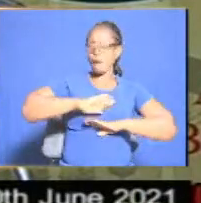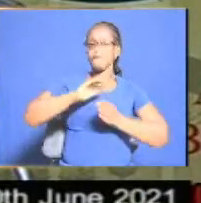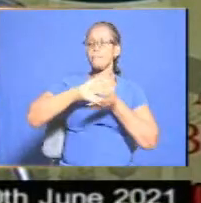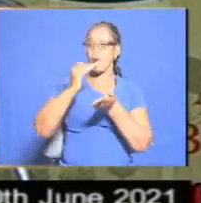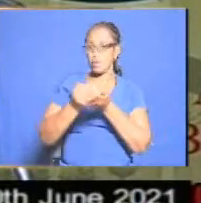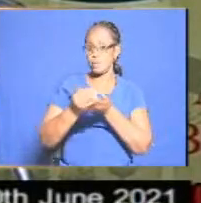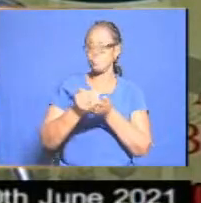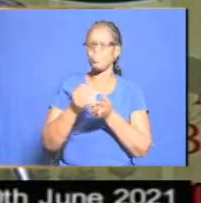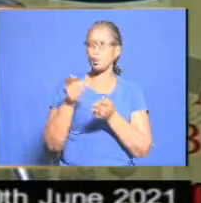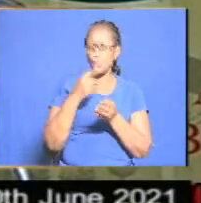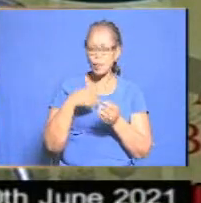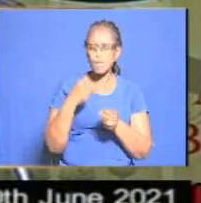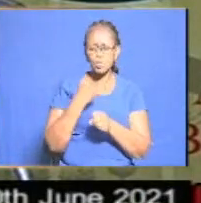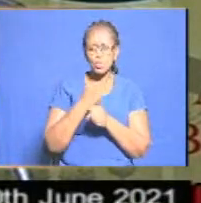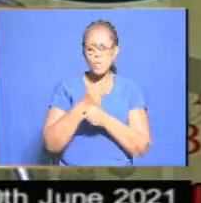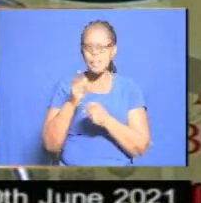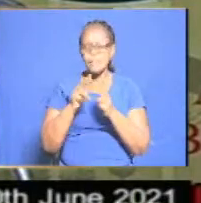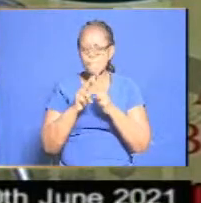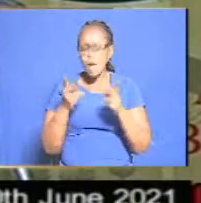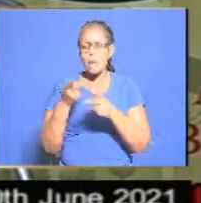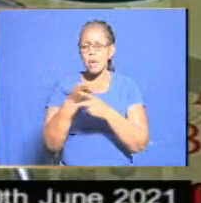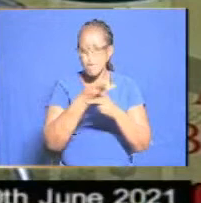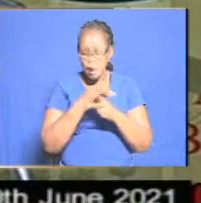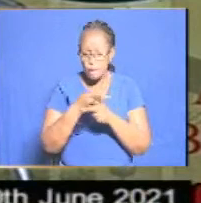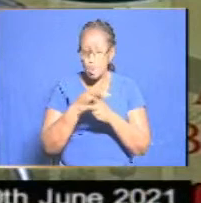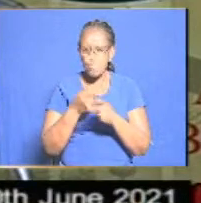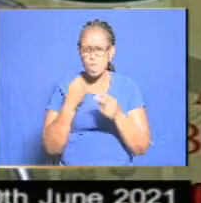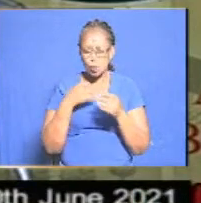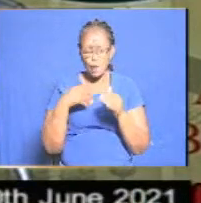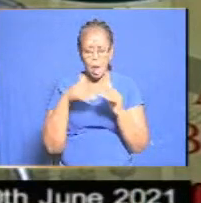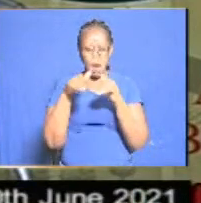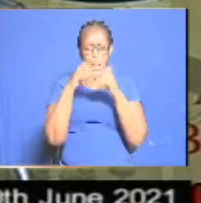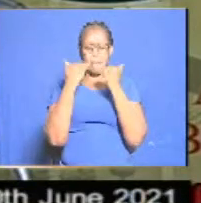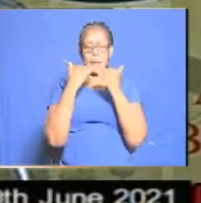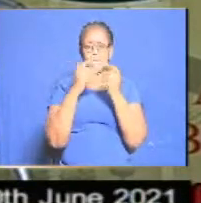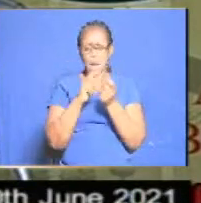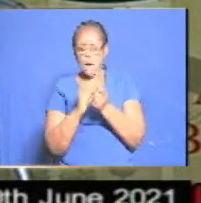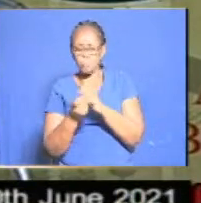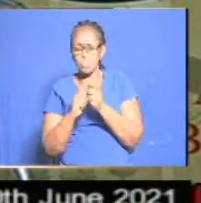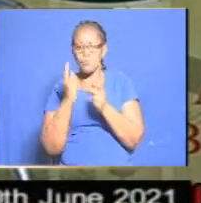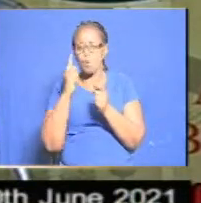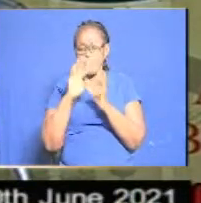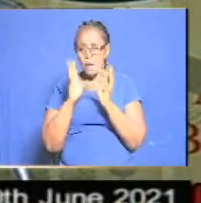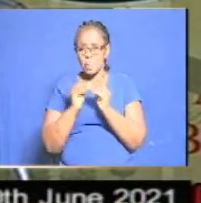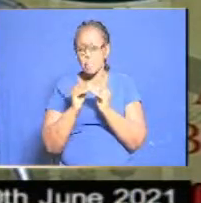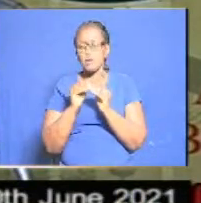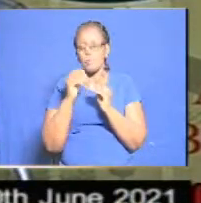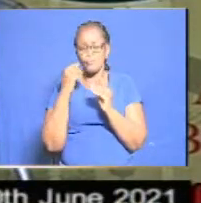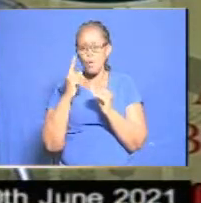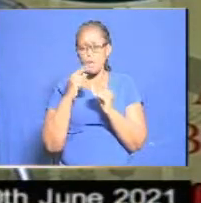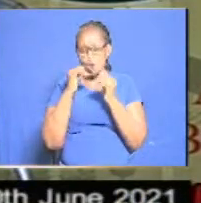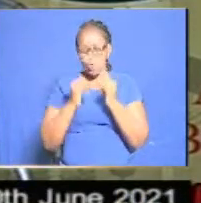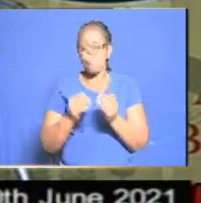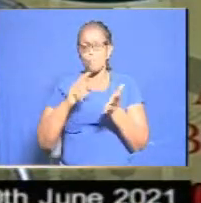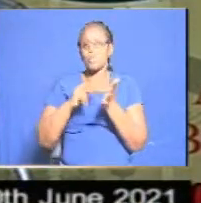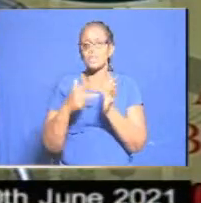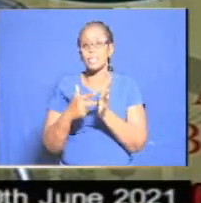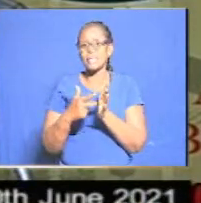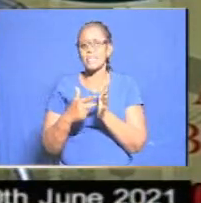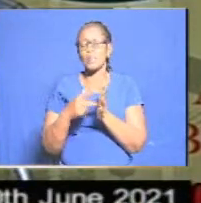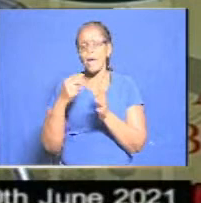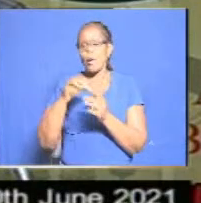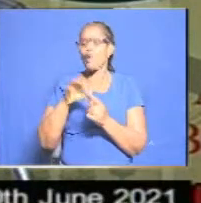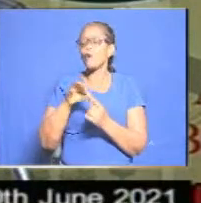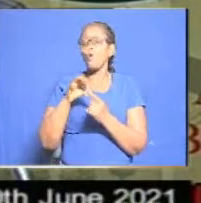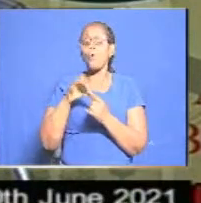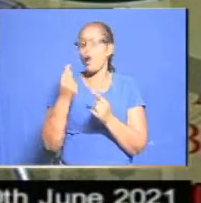do this while limiting in-house adjustments of the budget for new projects except those of emergency nature. This will enhance